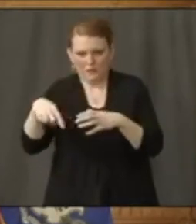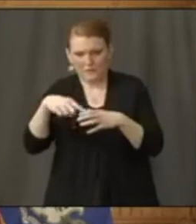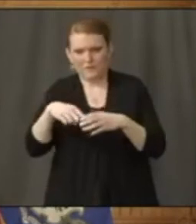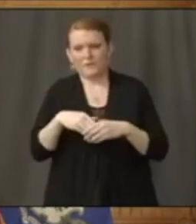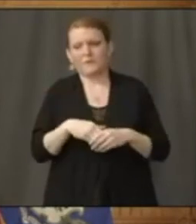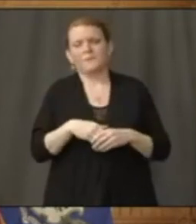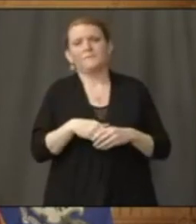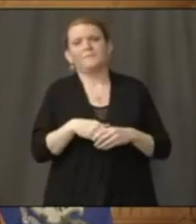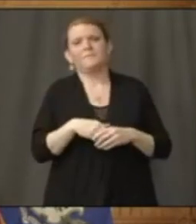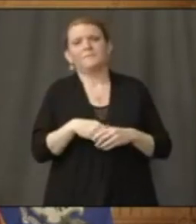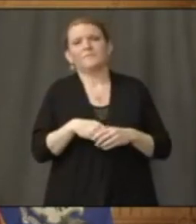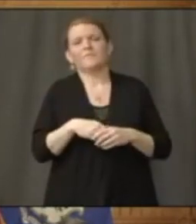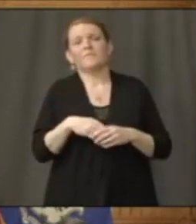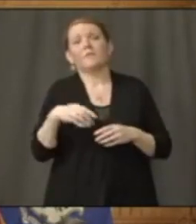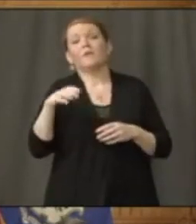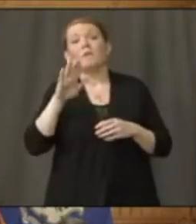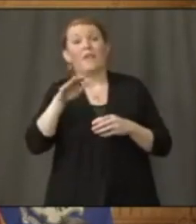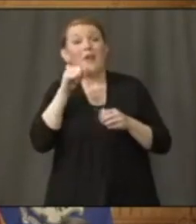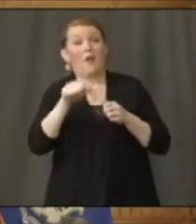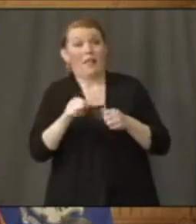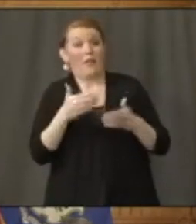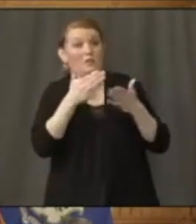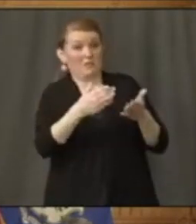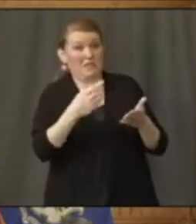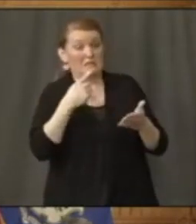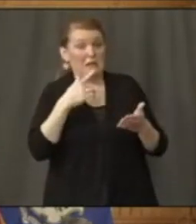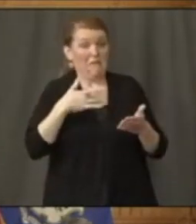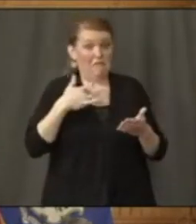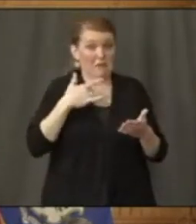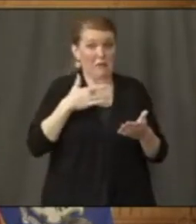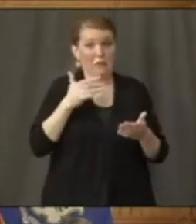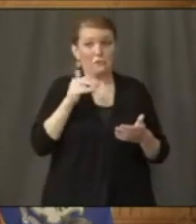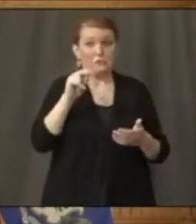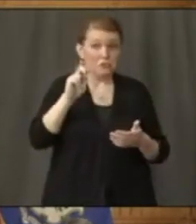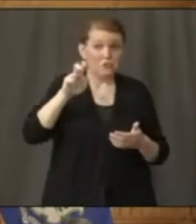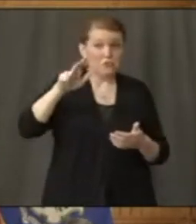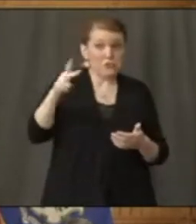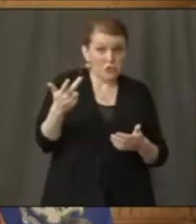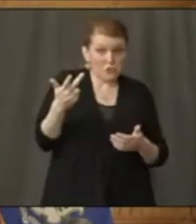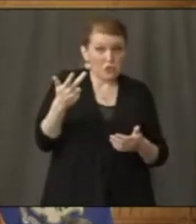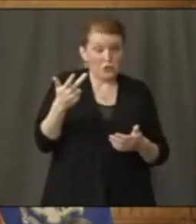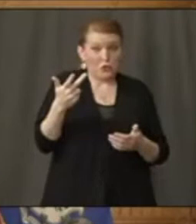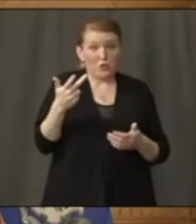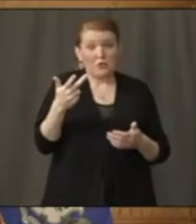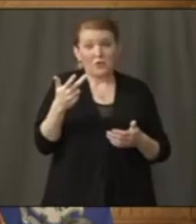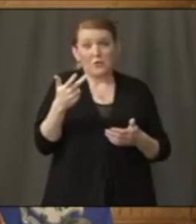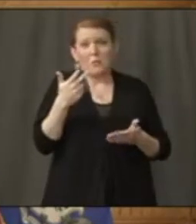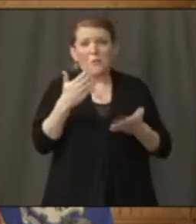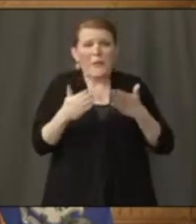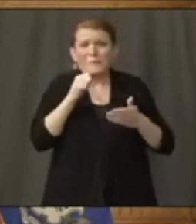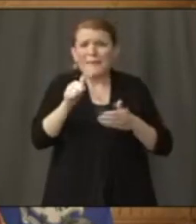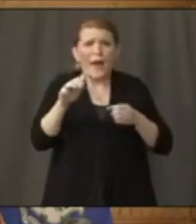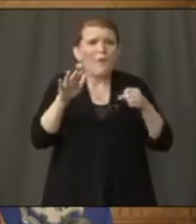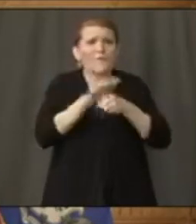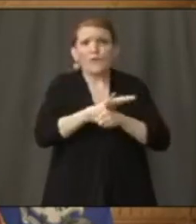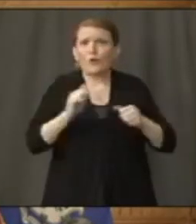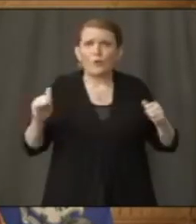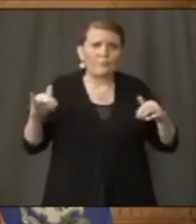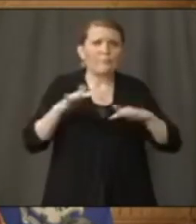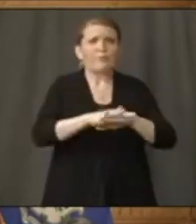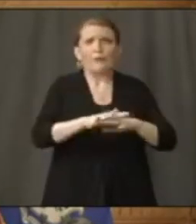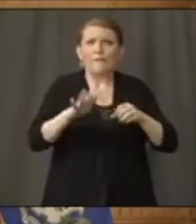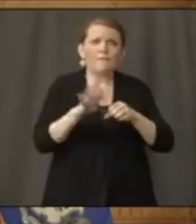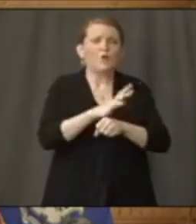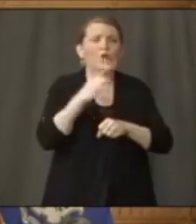could be allowed as of June 3, And I'm just wondering, you know, what your response to that is. And